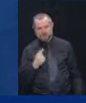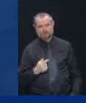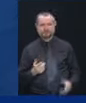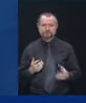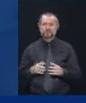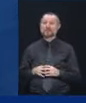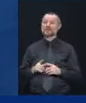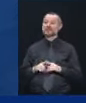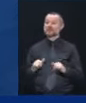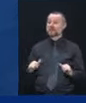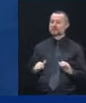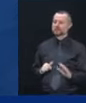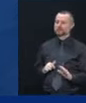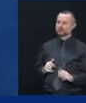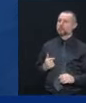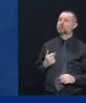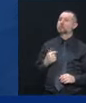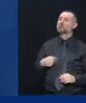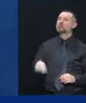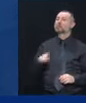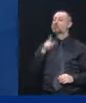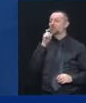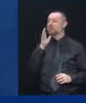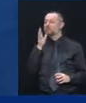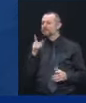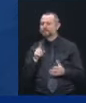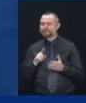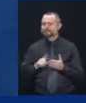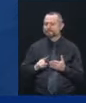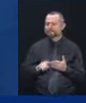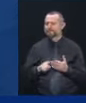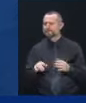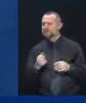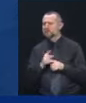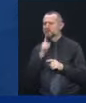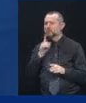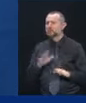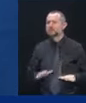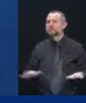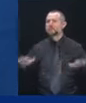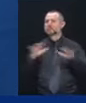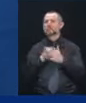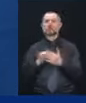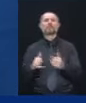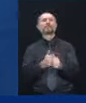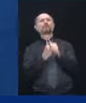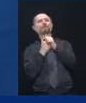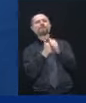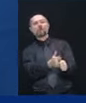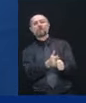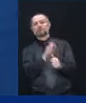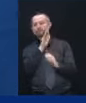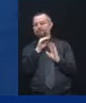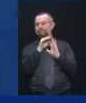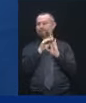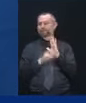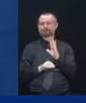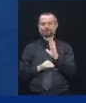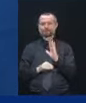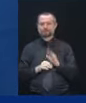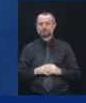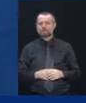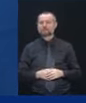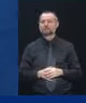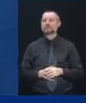we will also audit to make sure the rules are followed. New Yorkers are fair. If you